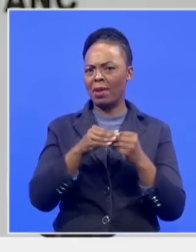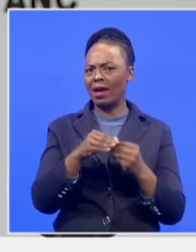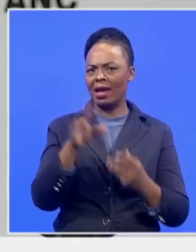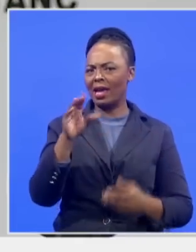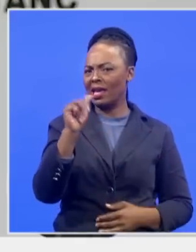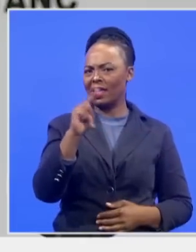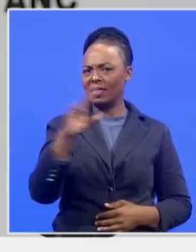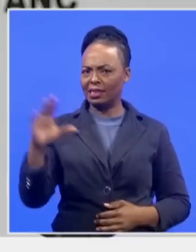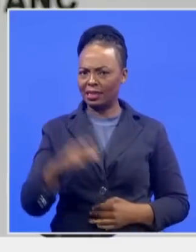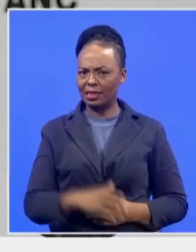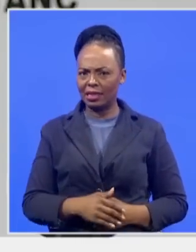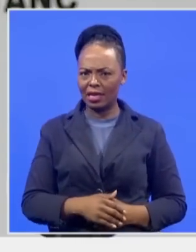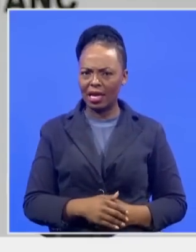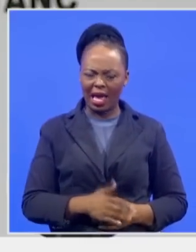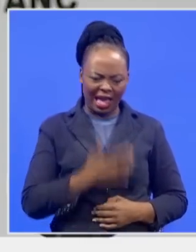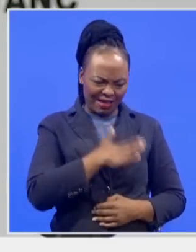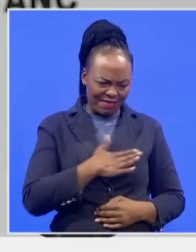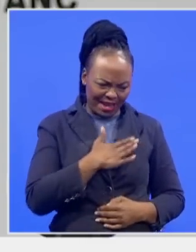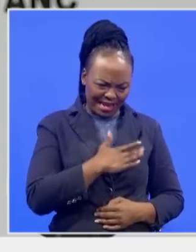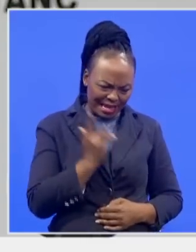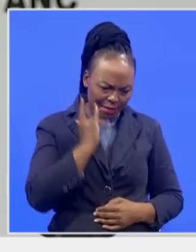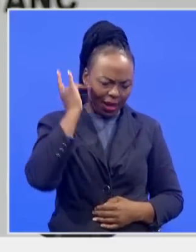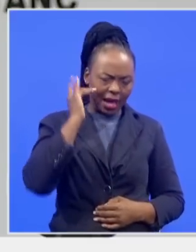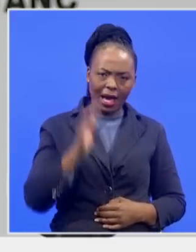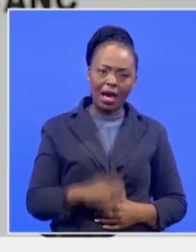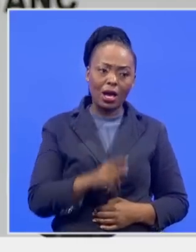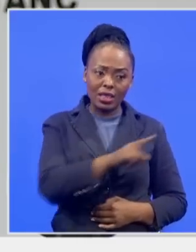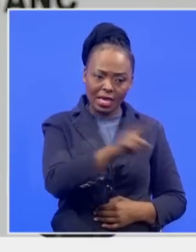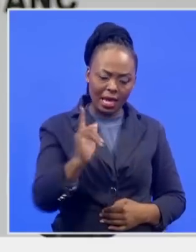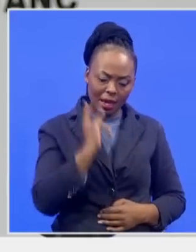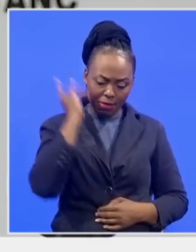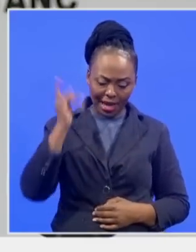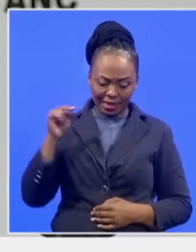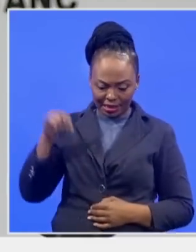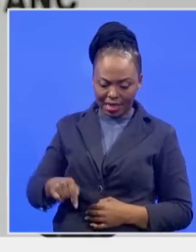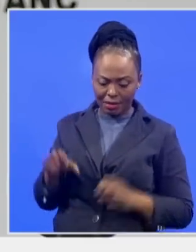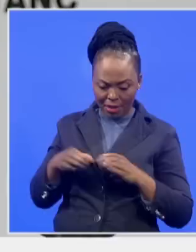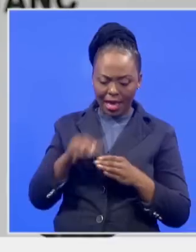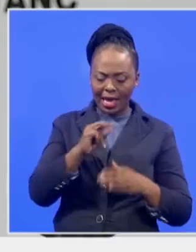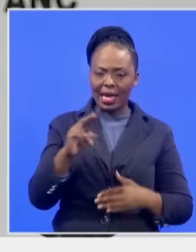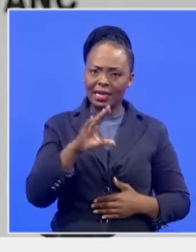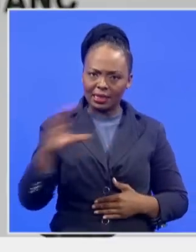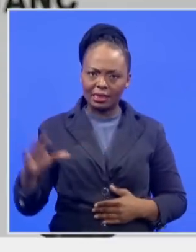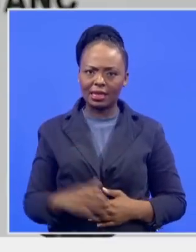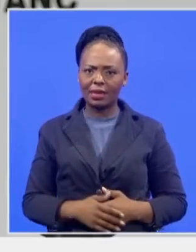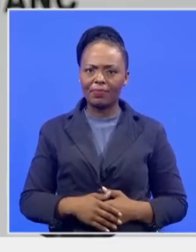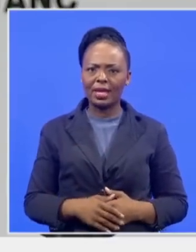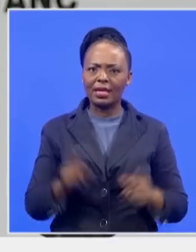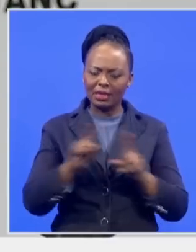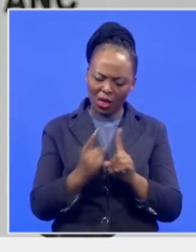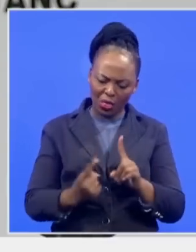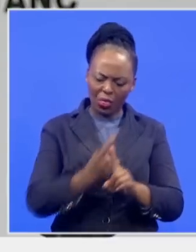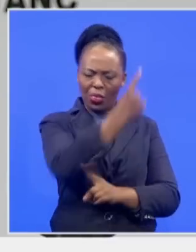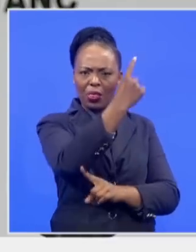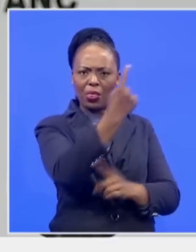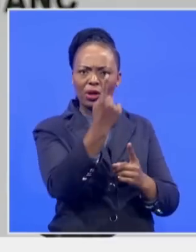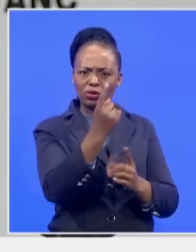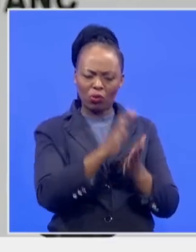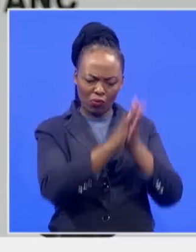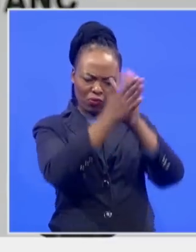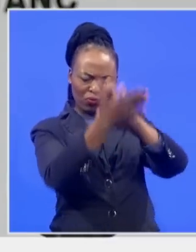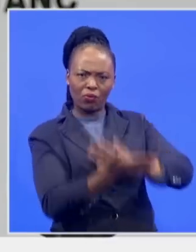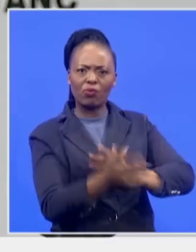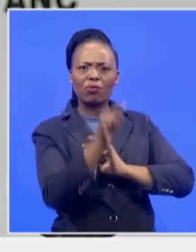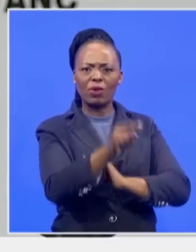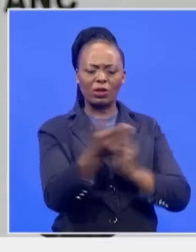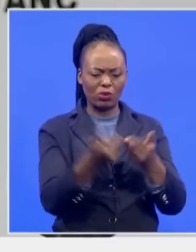are not feeling embarrassed. They are embarrassing the organization and deliberately going out of their way to bring the ANC in